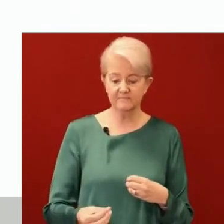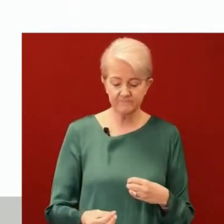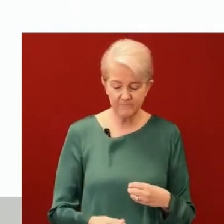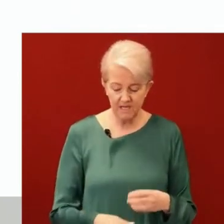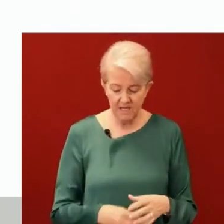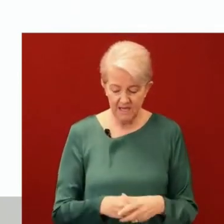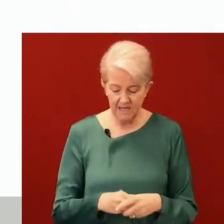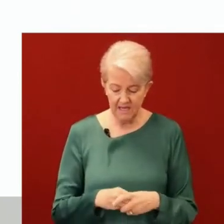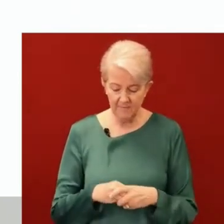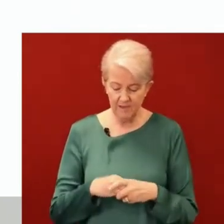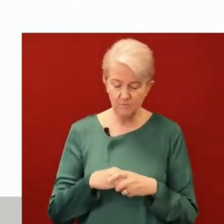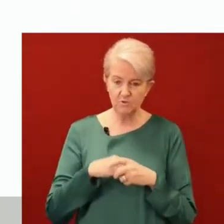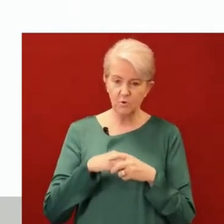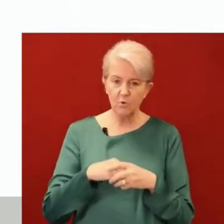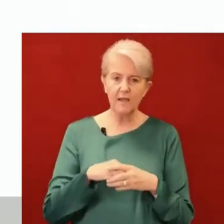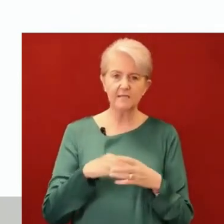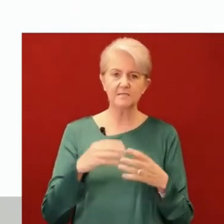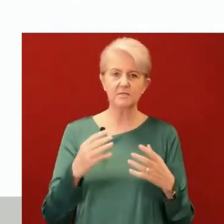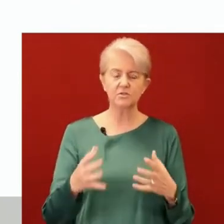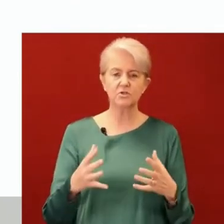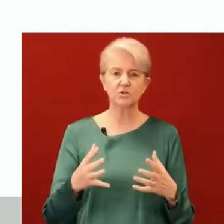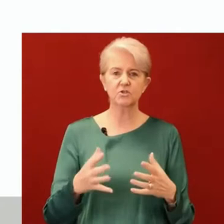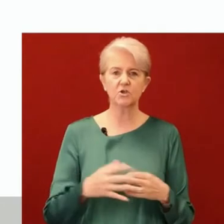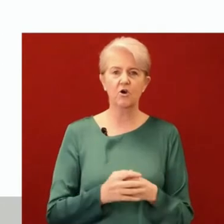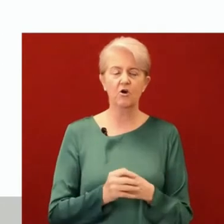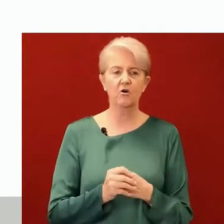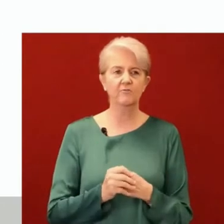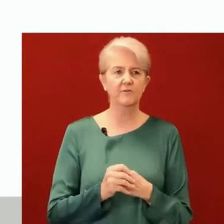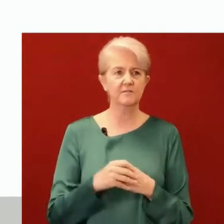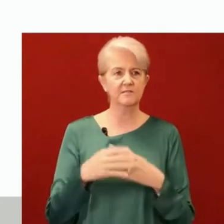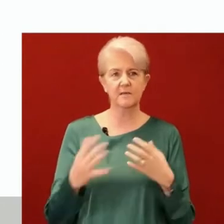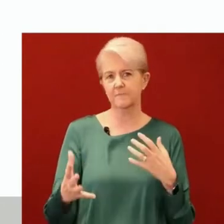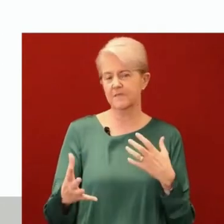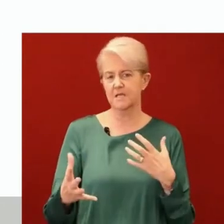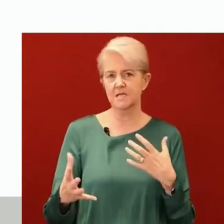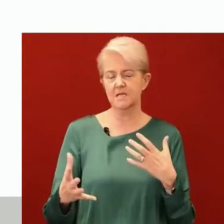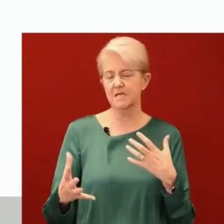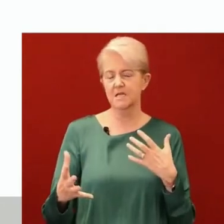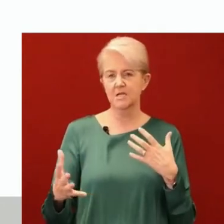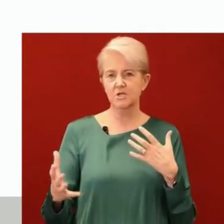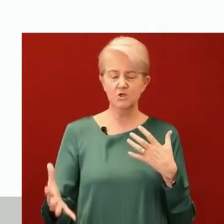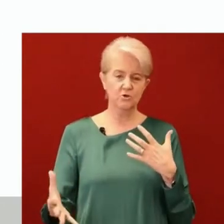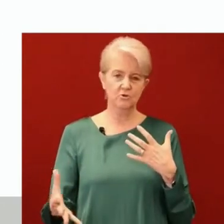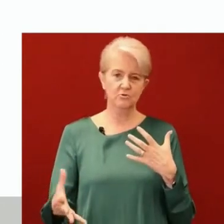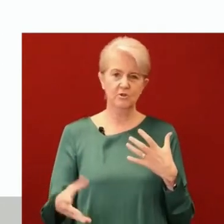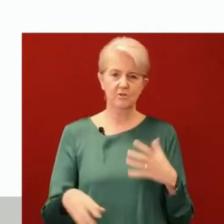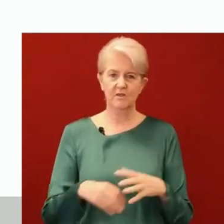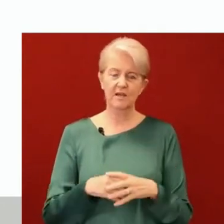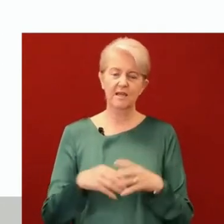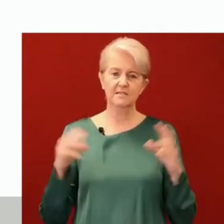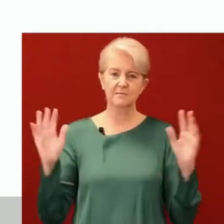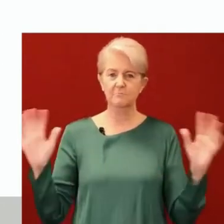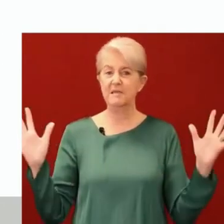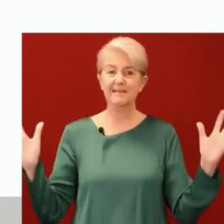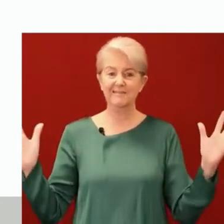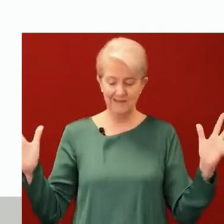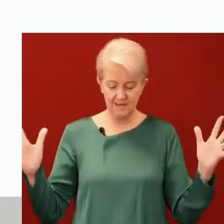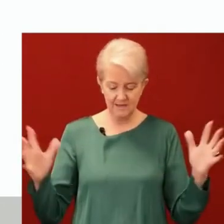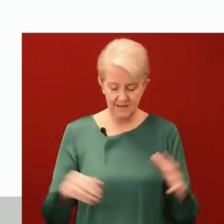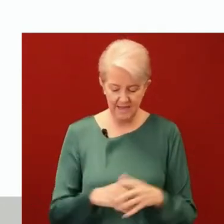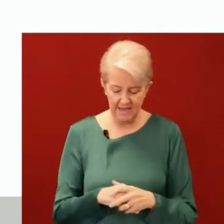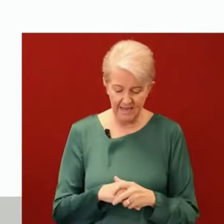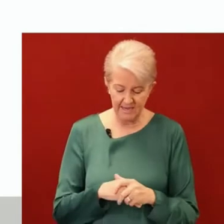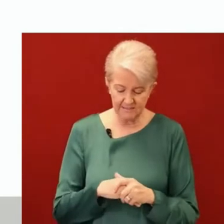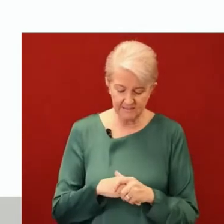family. He was always in search of something new, the next big